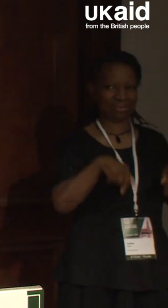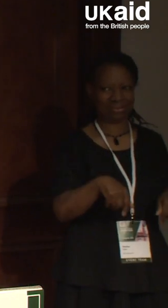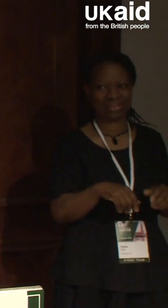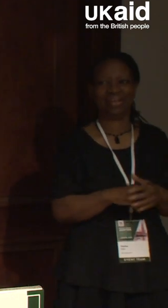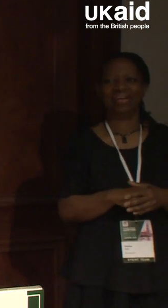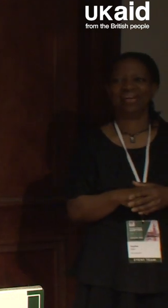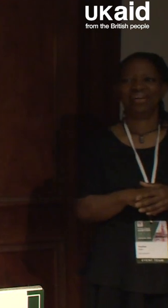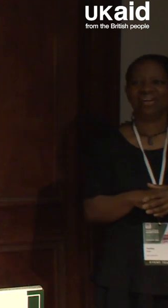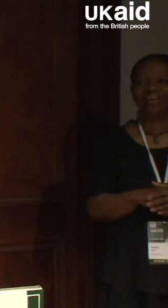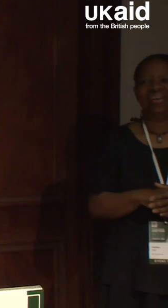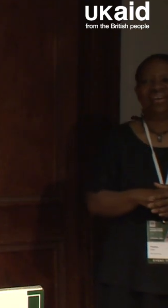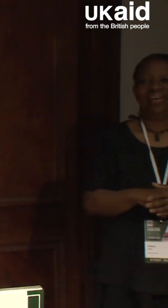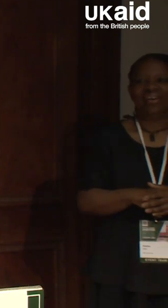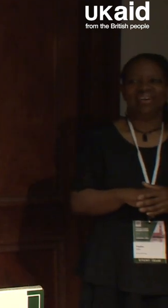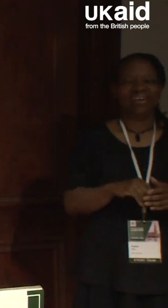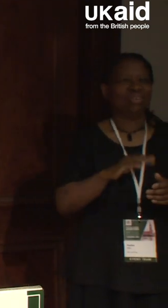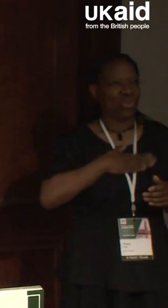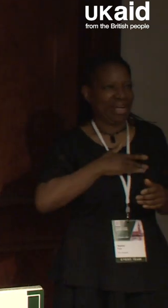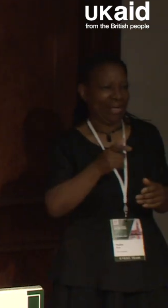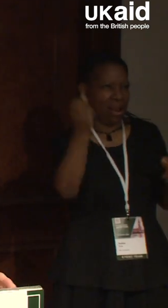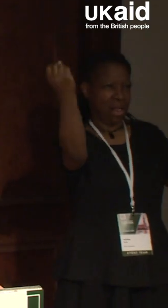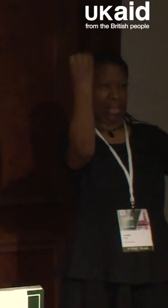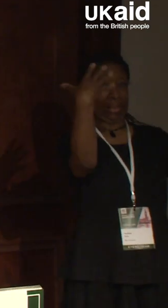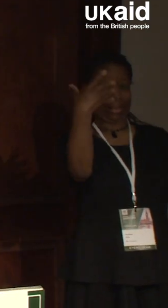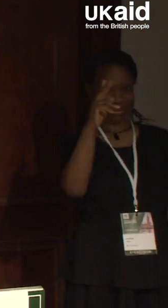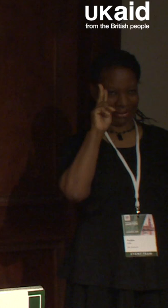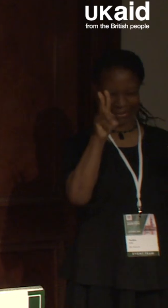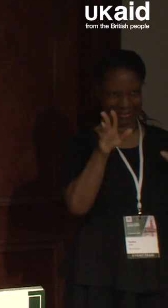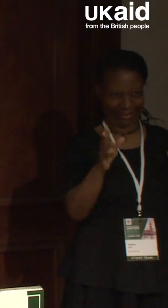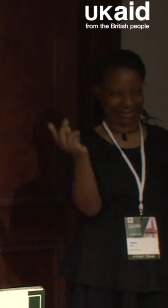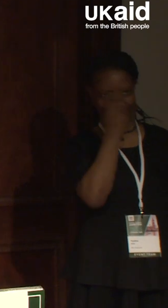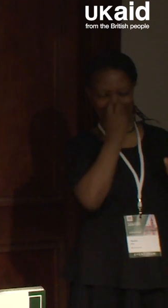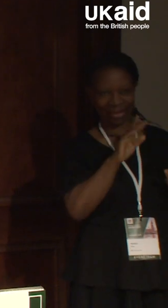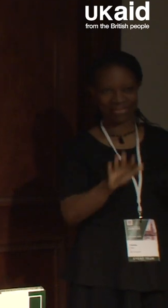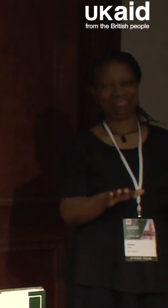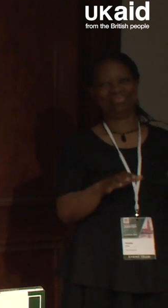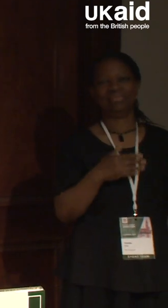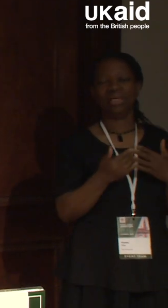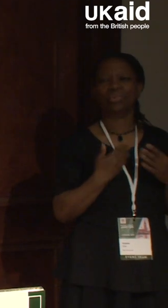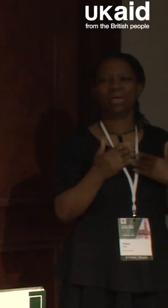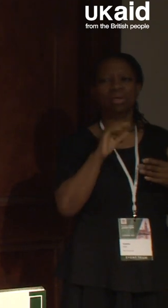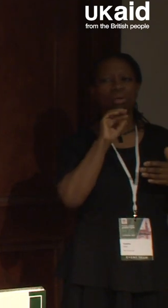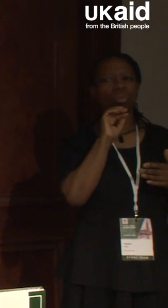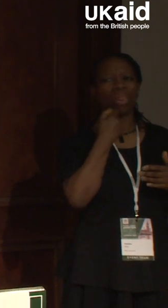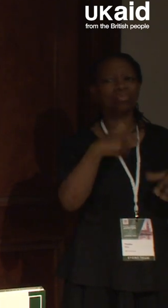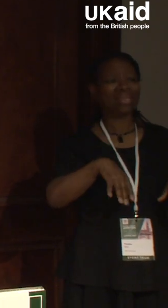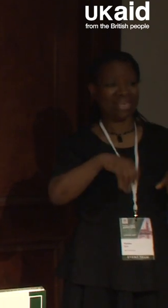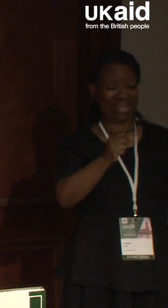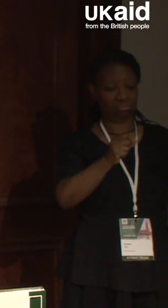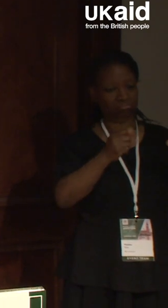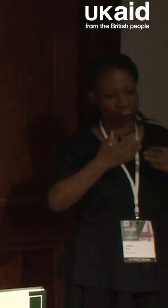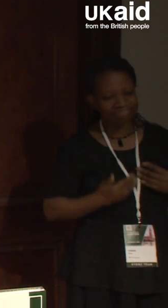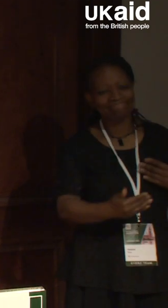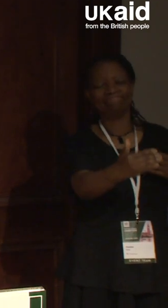if I'm missing anyone else, and I'm going to blame the spotlights for my blindness. So I'm going to begin just to get this going, and really I'm hoping